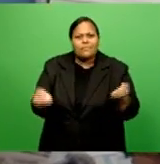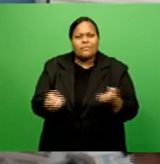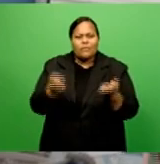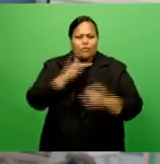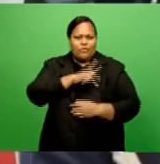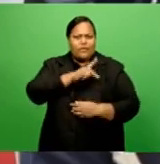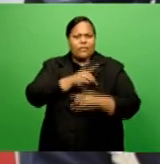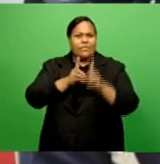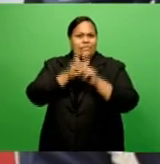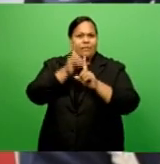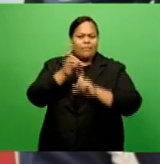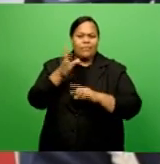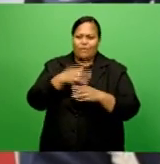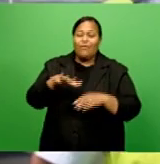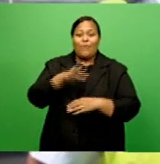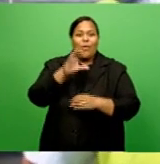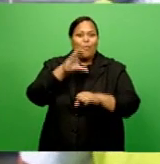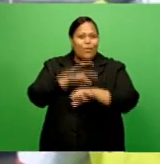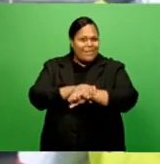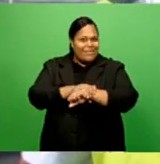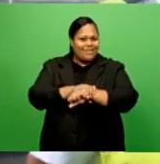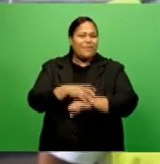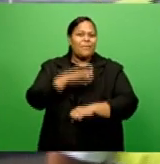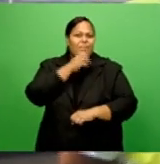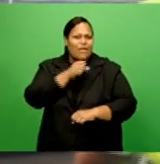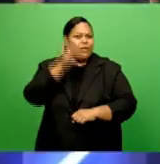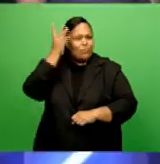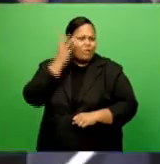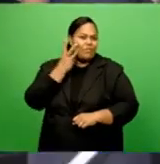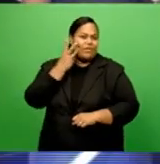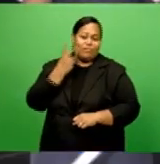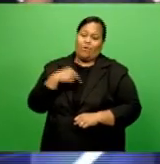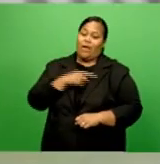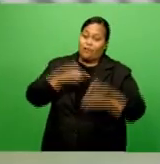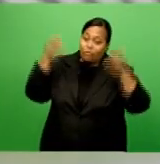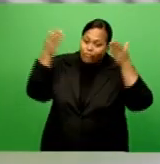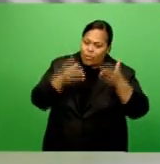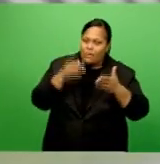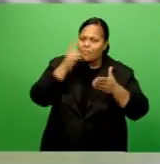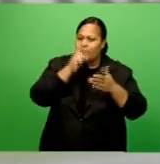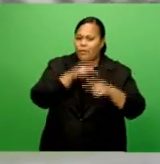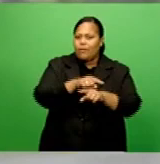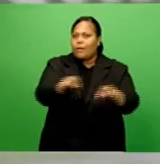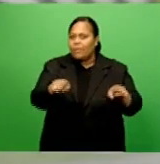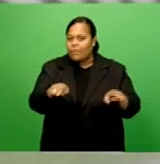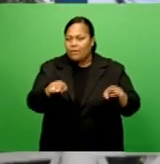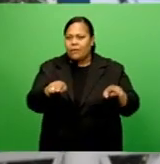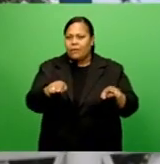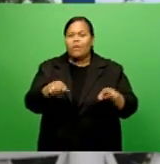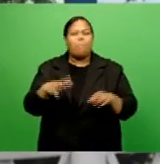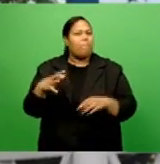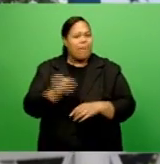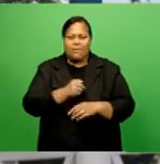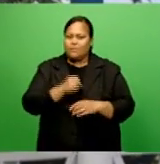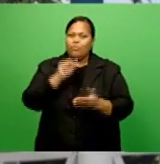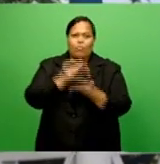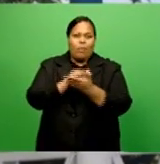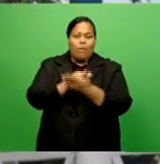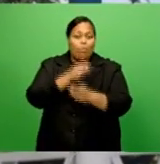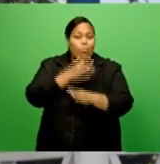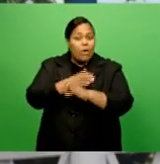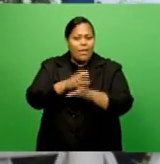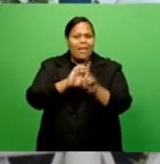women. Our focus will be people-oriented, fostering a positive work environment to help